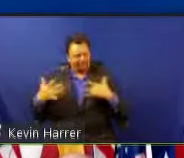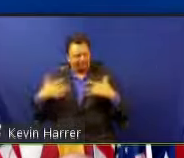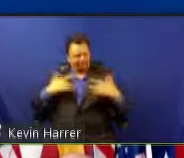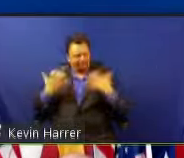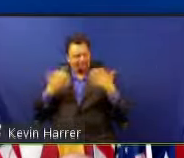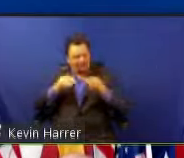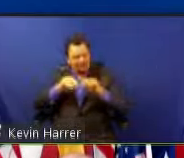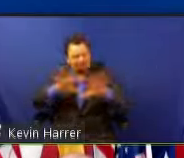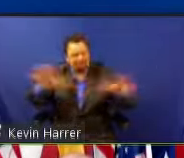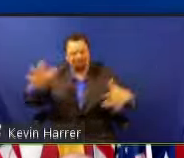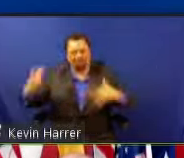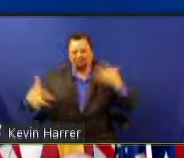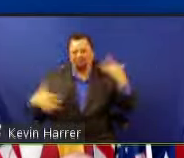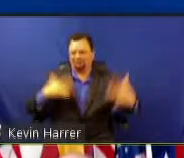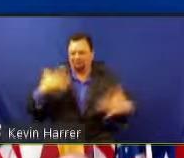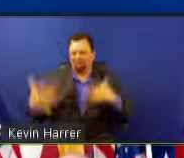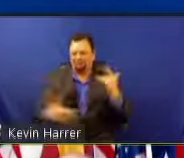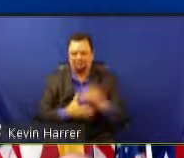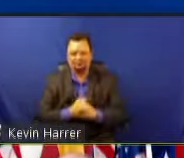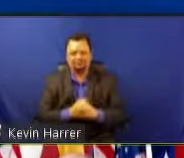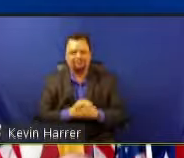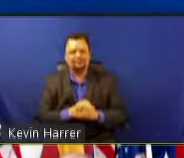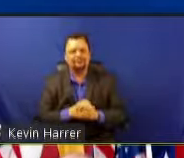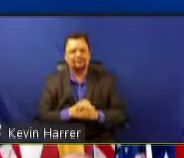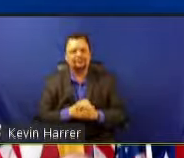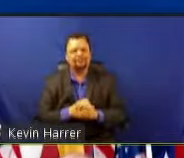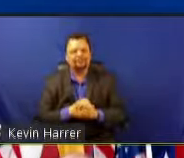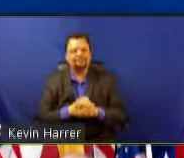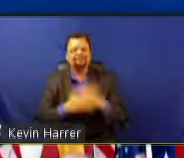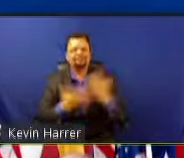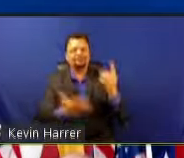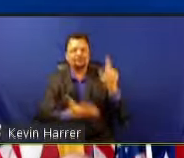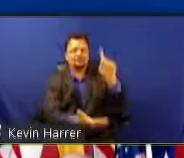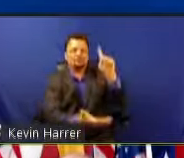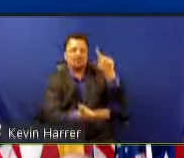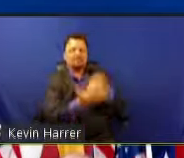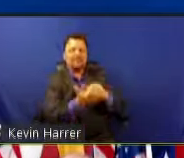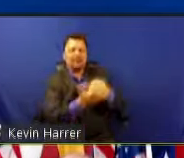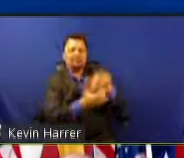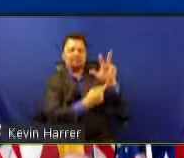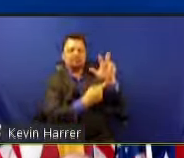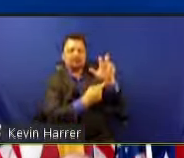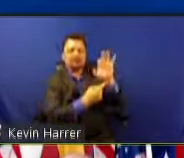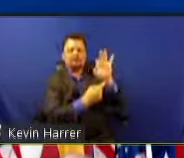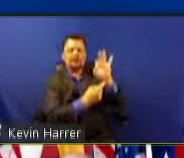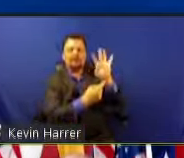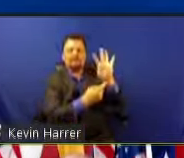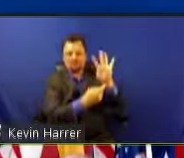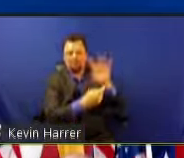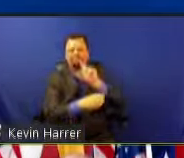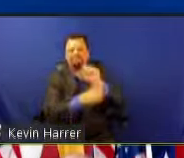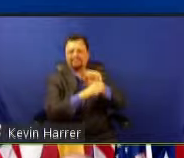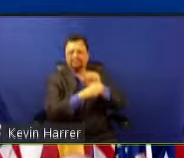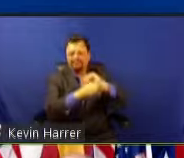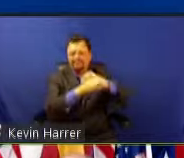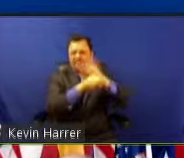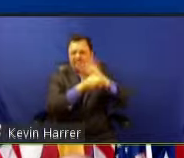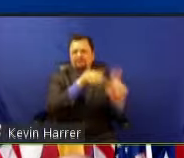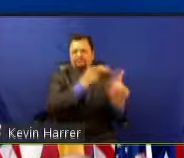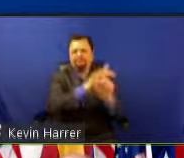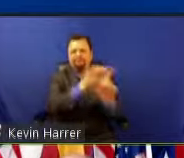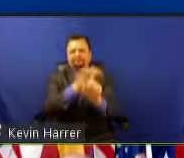new cases. Of those, only 278 were vaccinated individuals. And again, not only does the